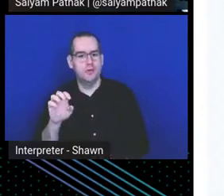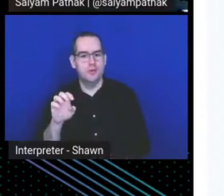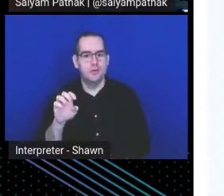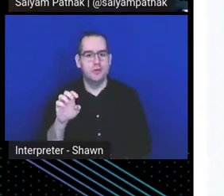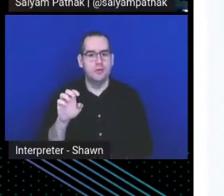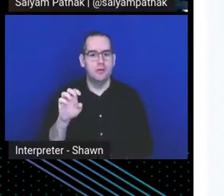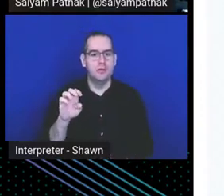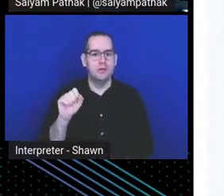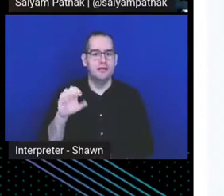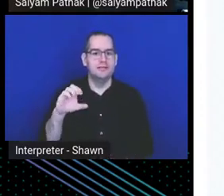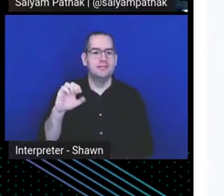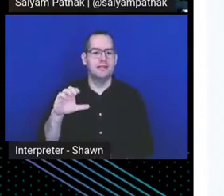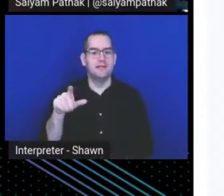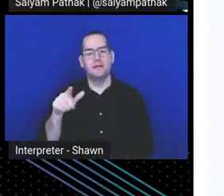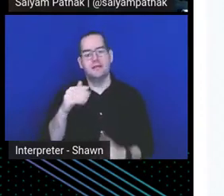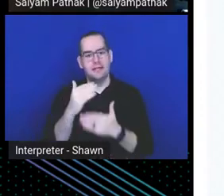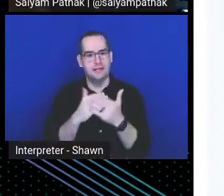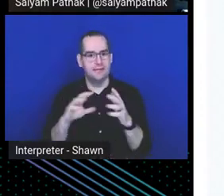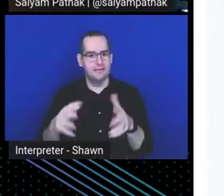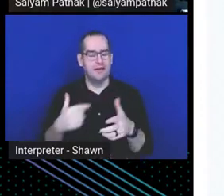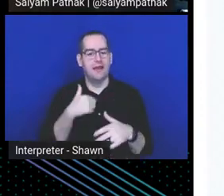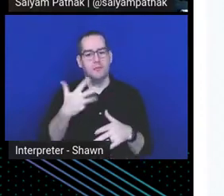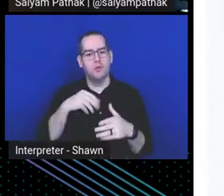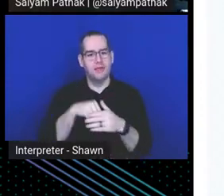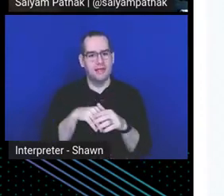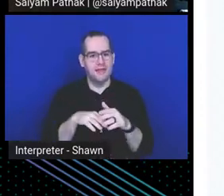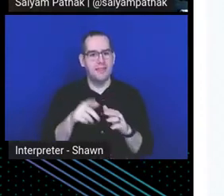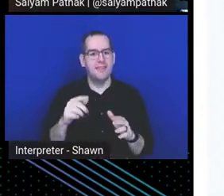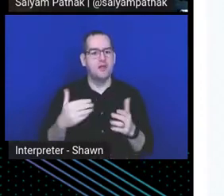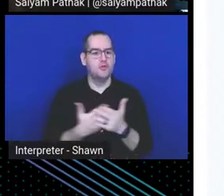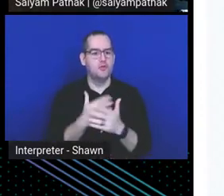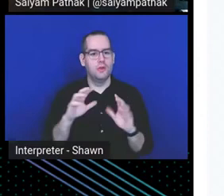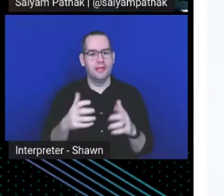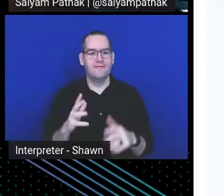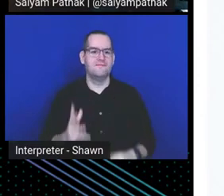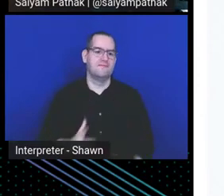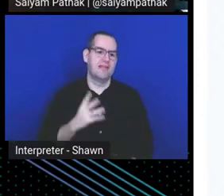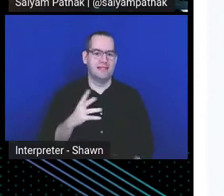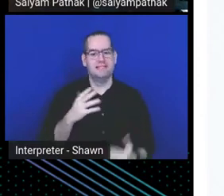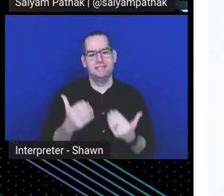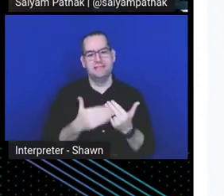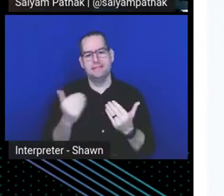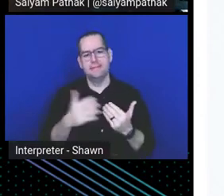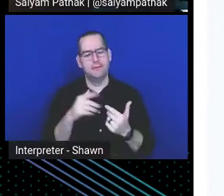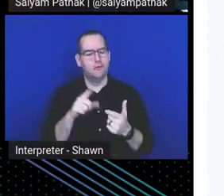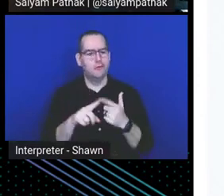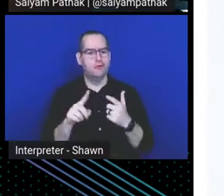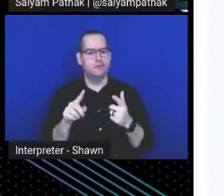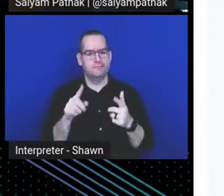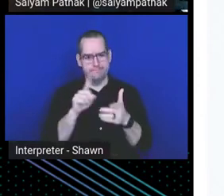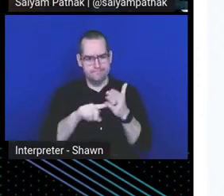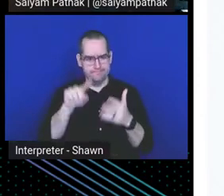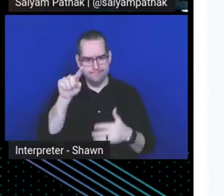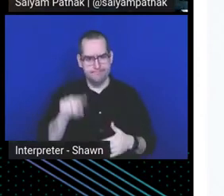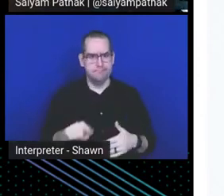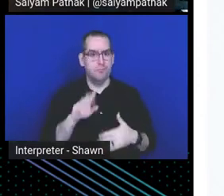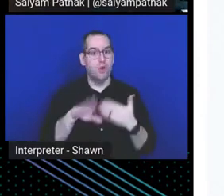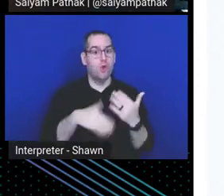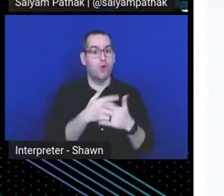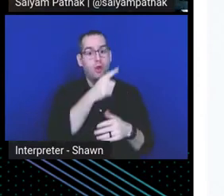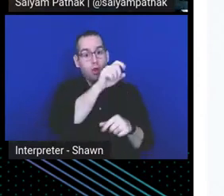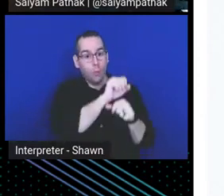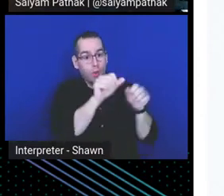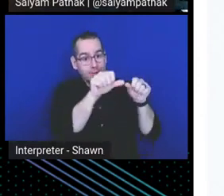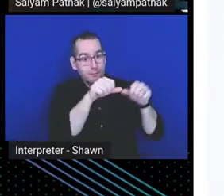into the container. I can do ls. You can see I'm already inside the container, super fancy and super easy to kind of check. These are the workspaces.